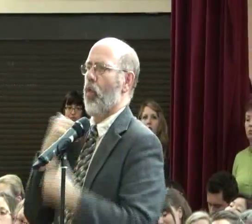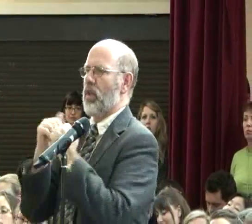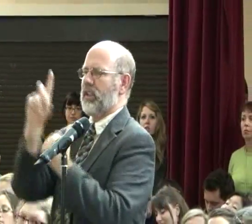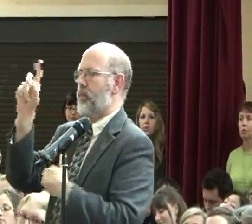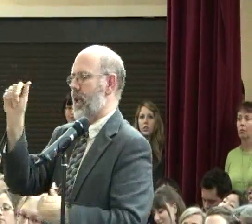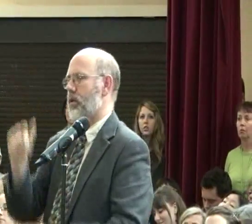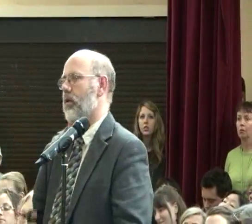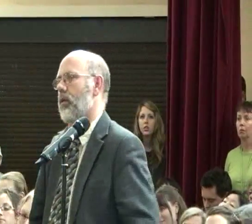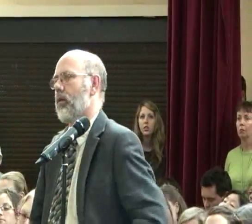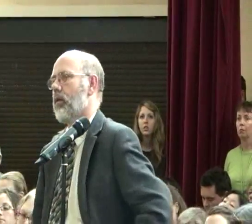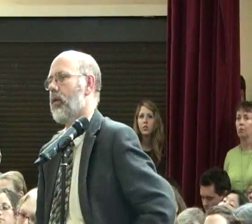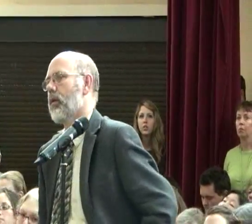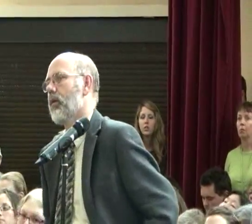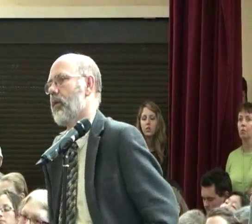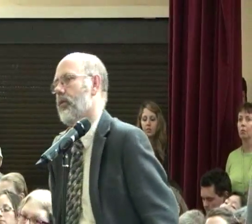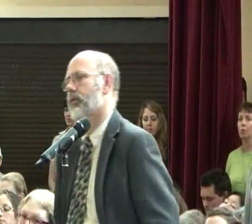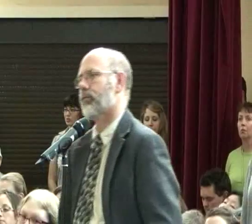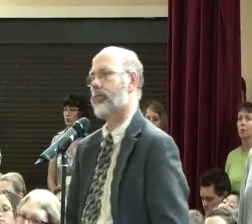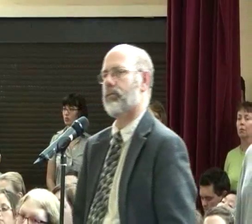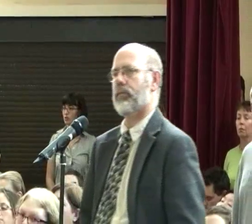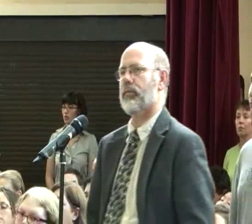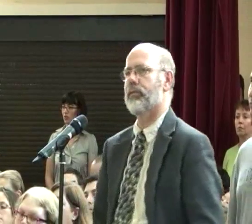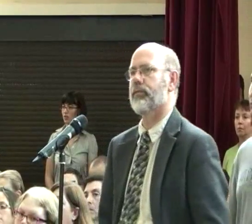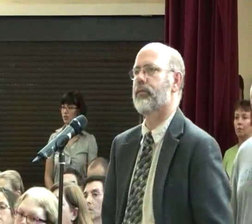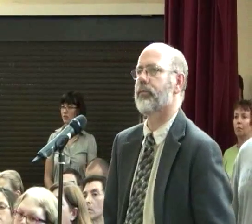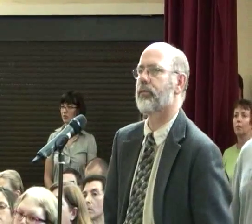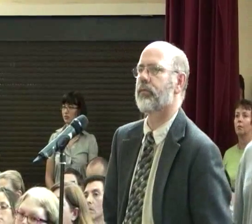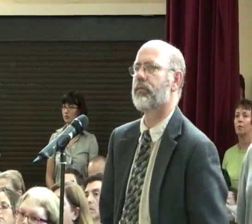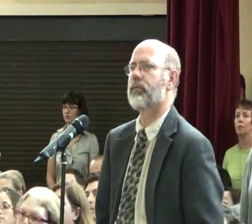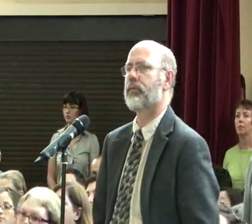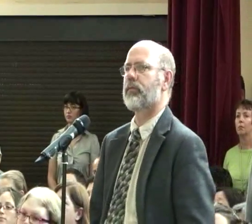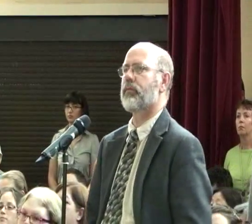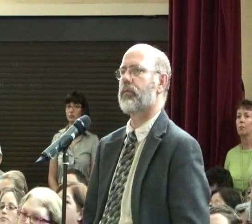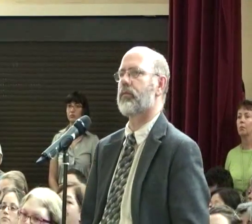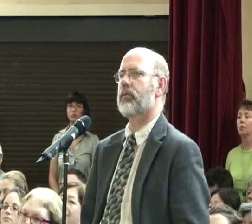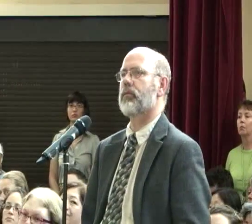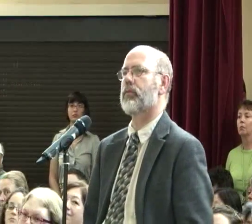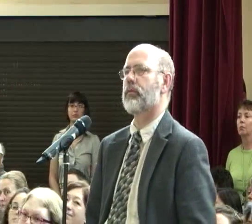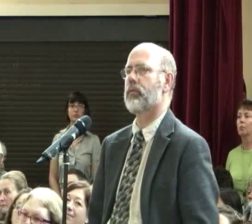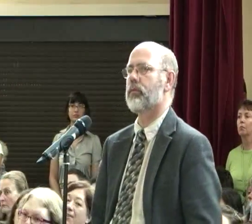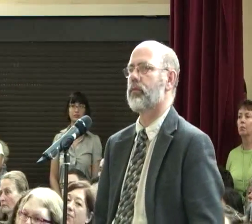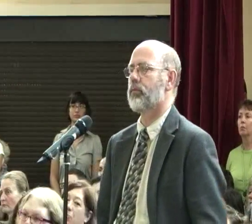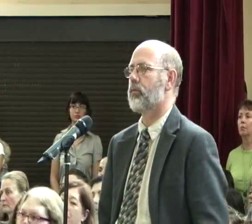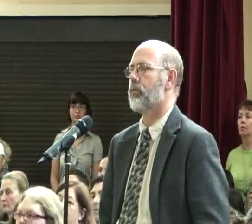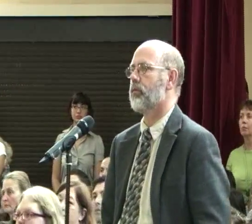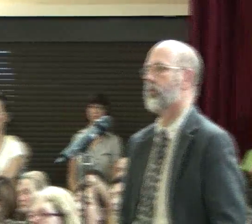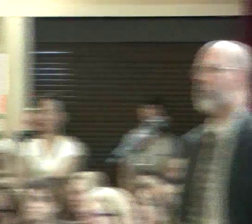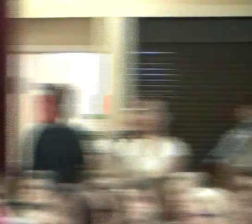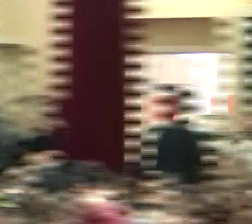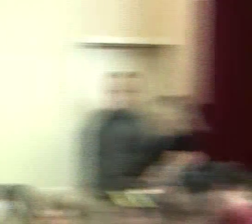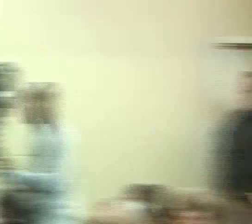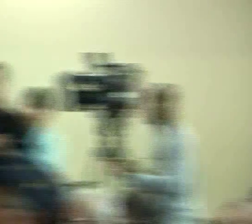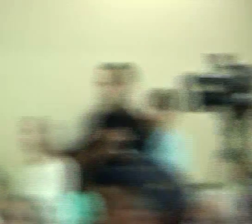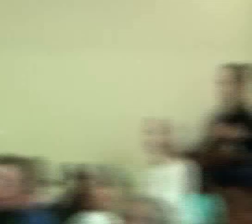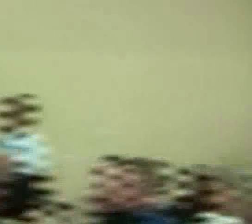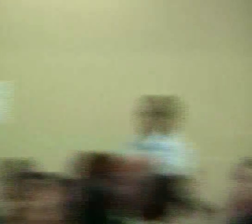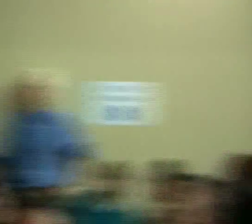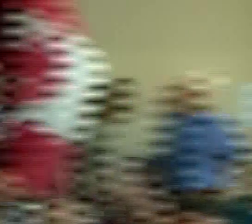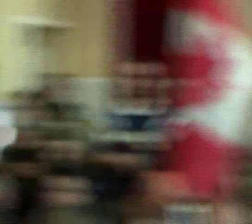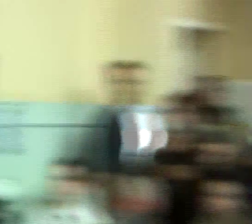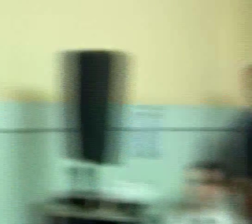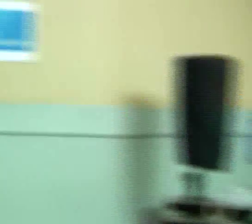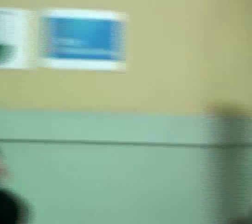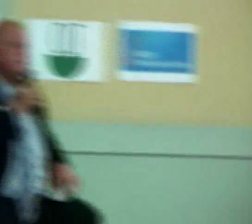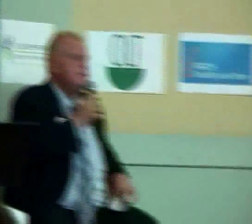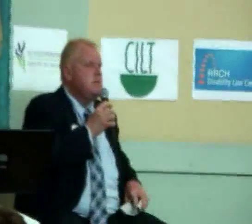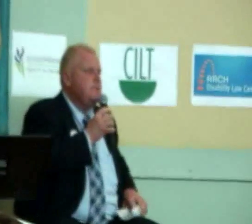record is in Toronto with the disabled. Well, I've never promised, what I